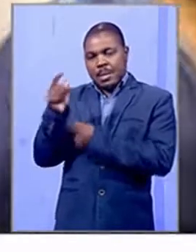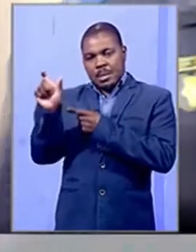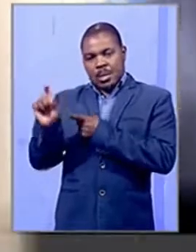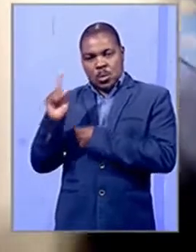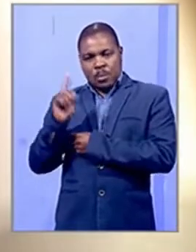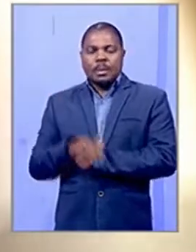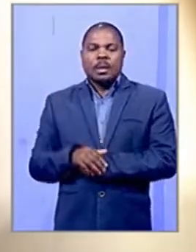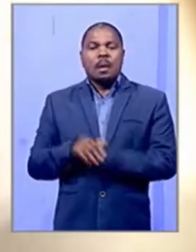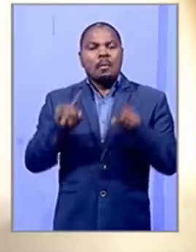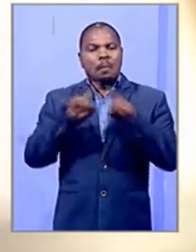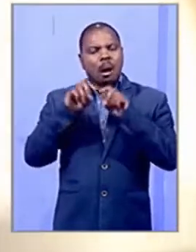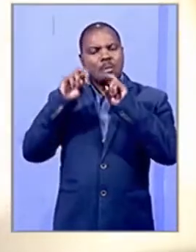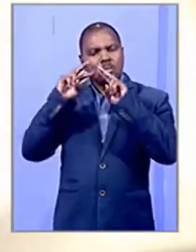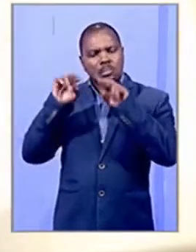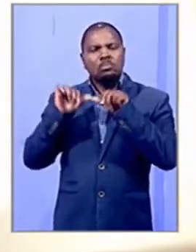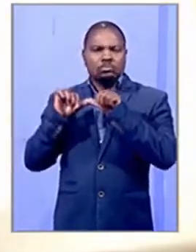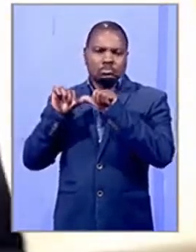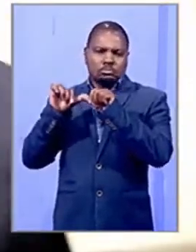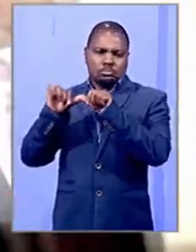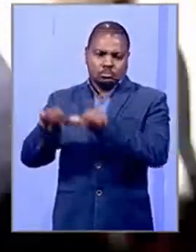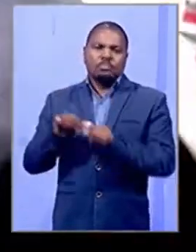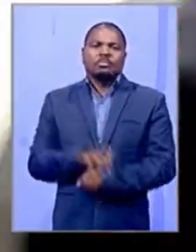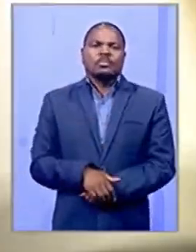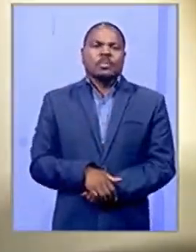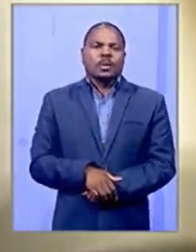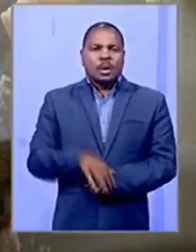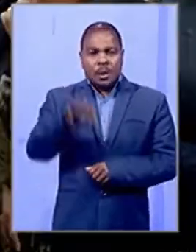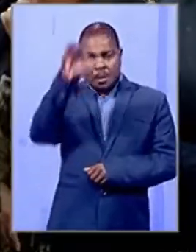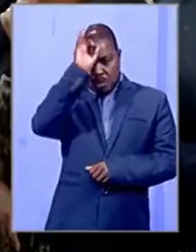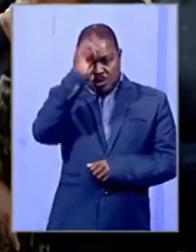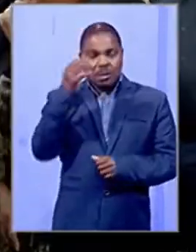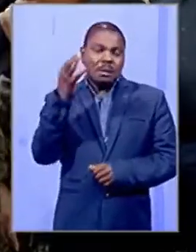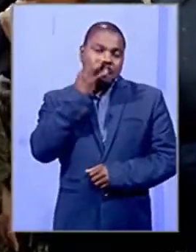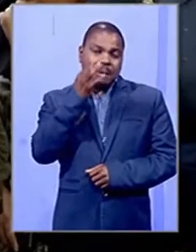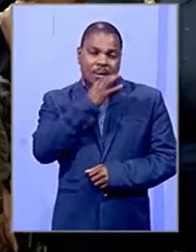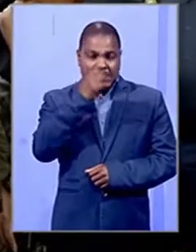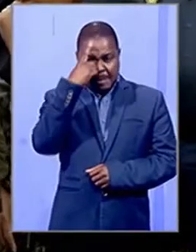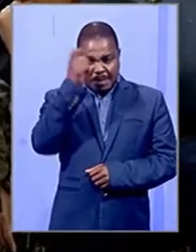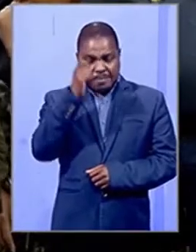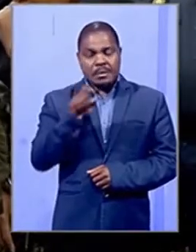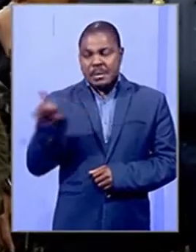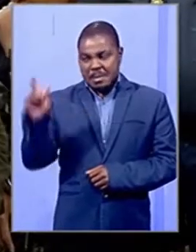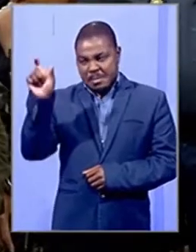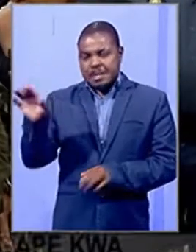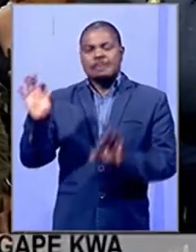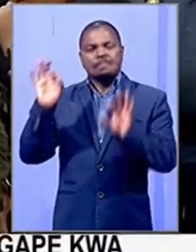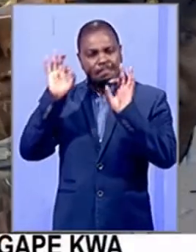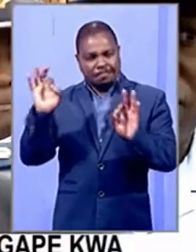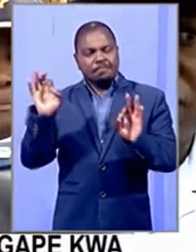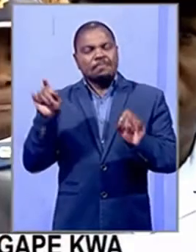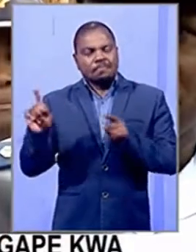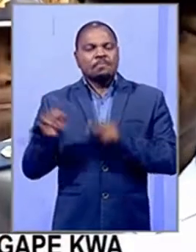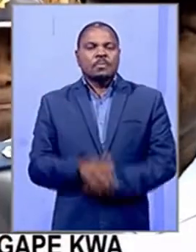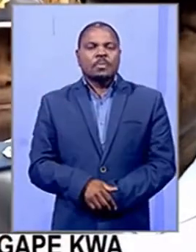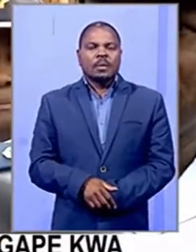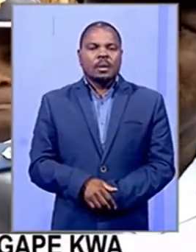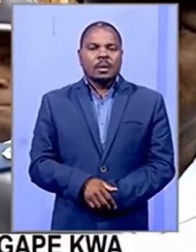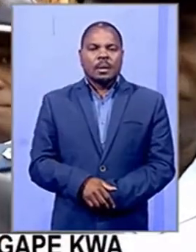jana fela dipatlisiso di sentse di tsweletse. Mapodisi a re a dumela fa ba tshwere Mmelaelwa yo maleba. A